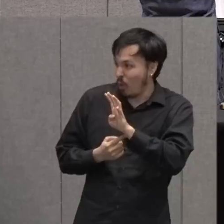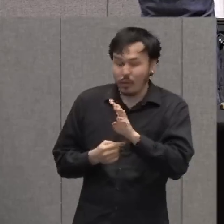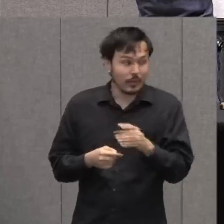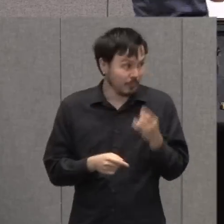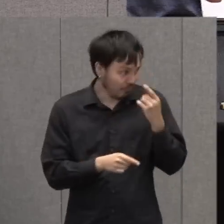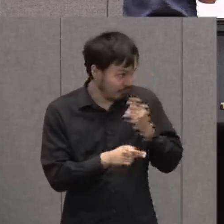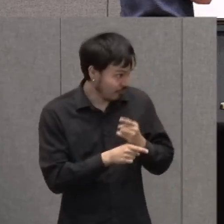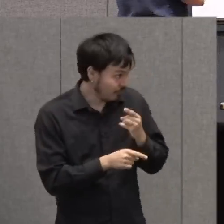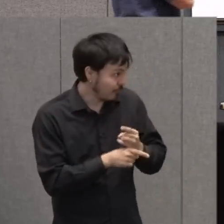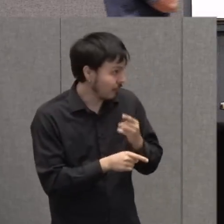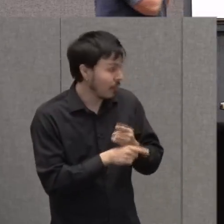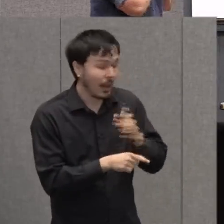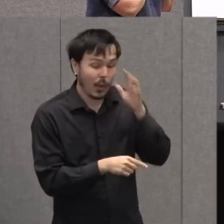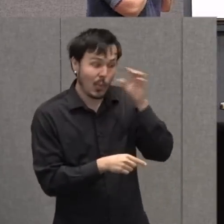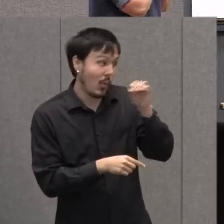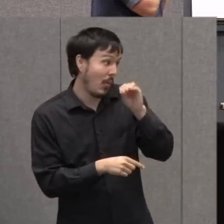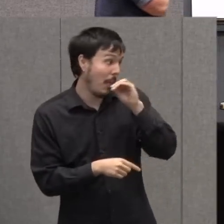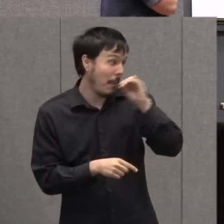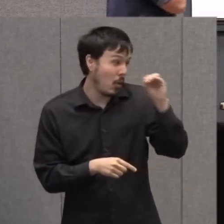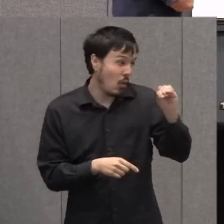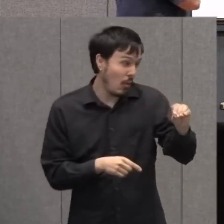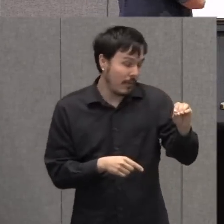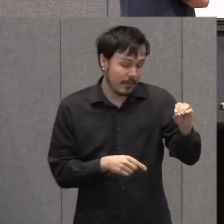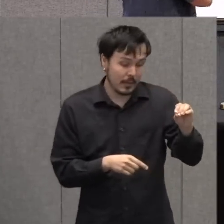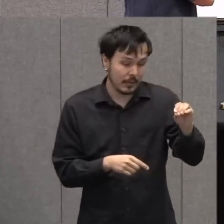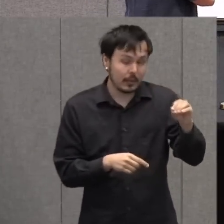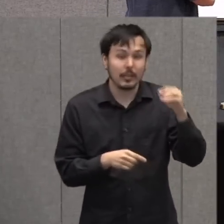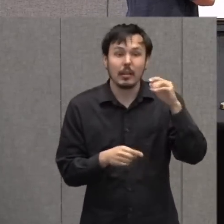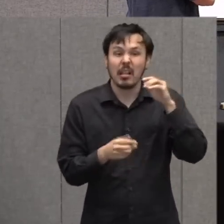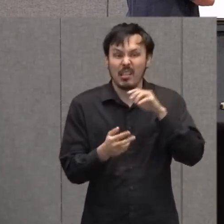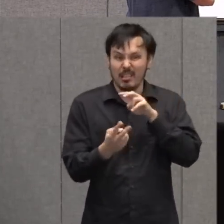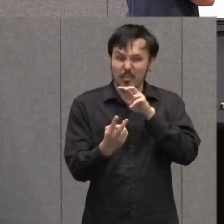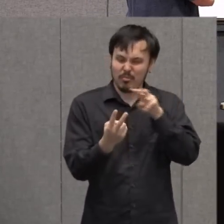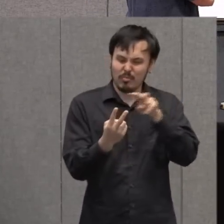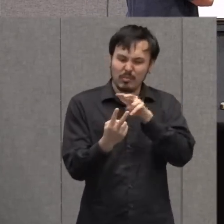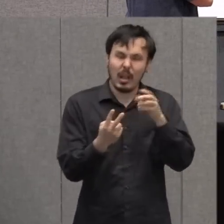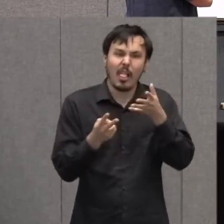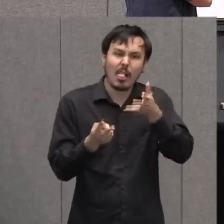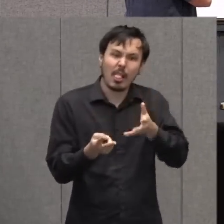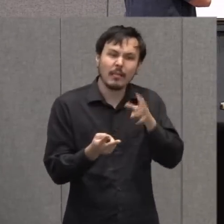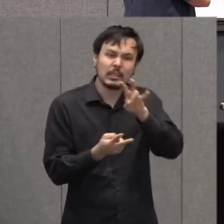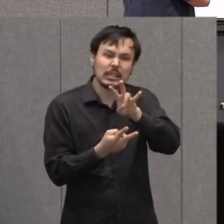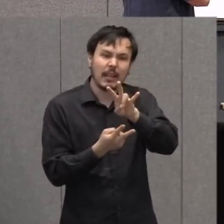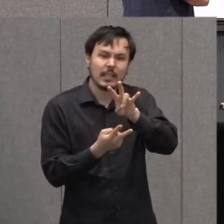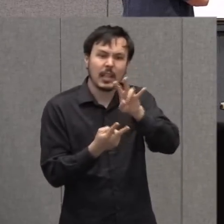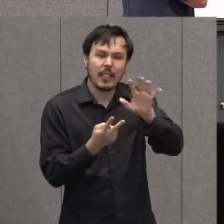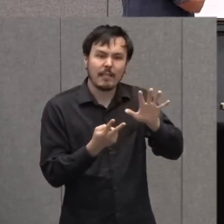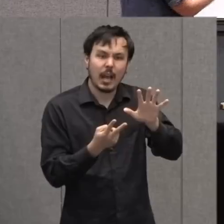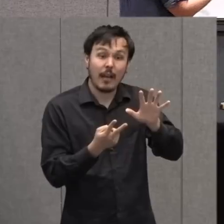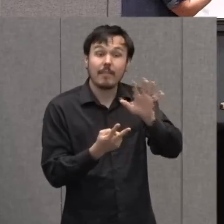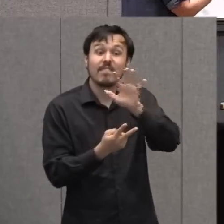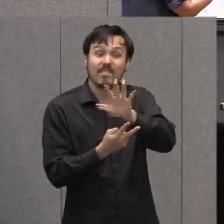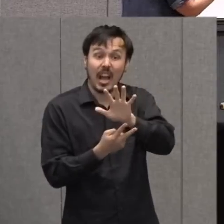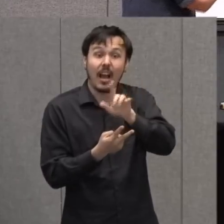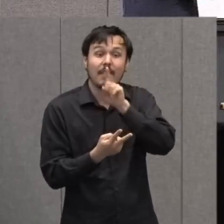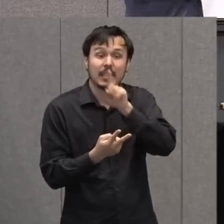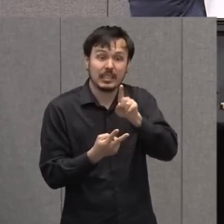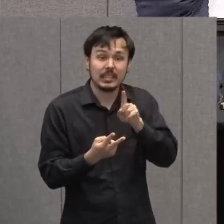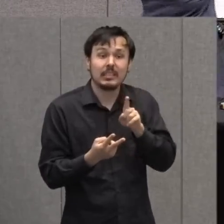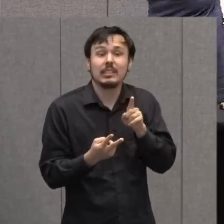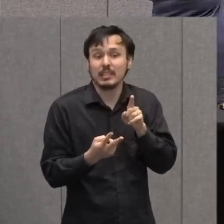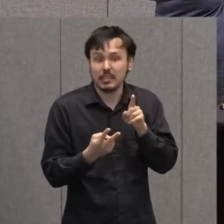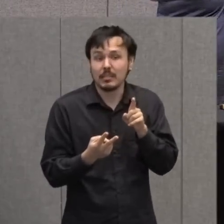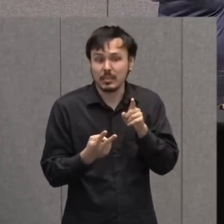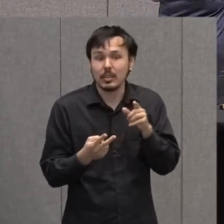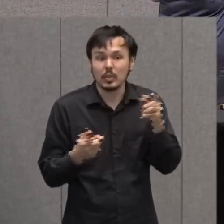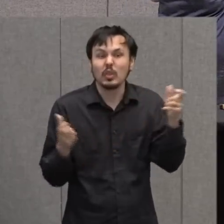here. And Then I'm going to look at the 7 and the 5, right? Uh-huh. And the 5 is smaller than 7, so I would put